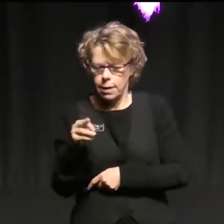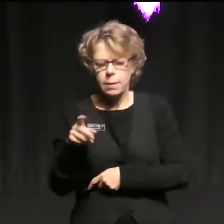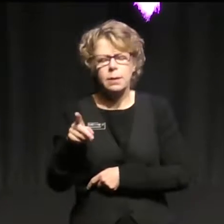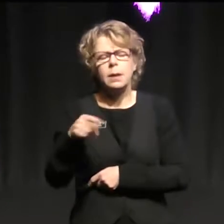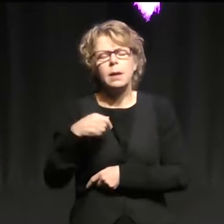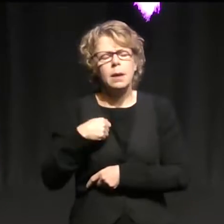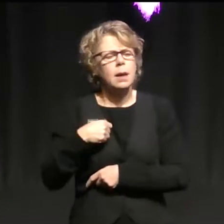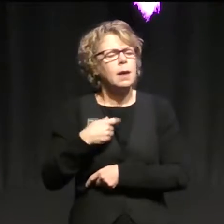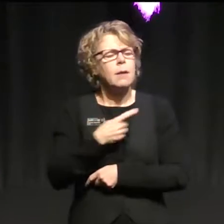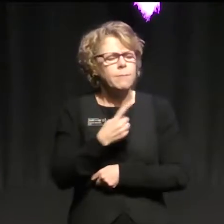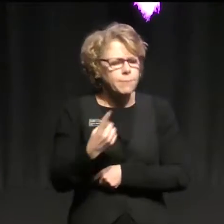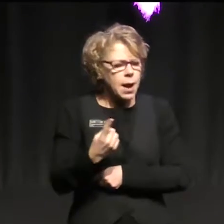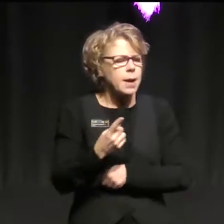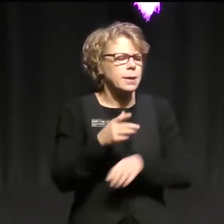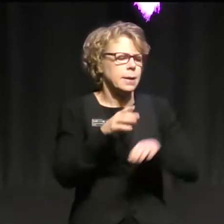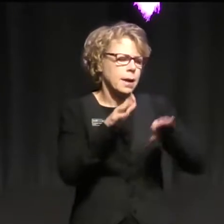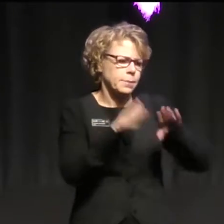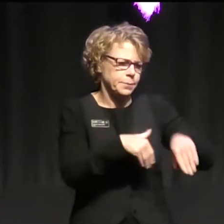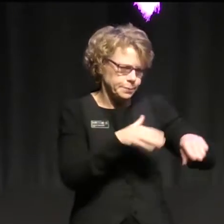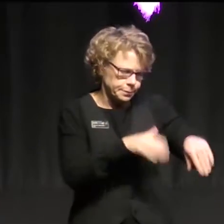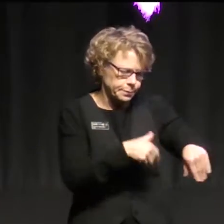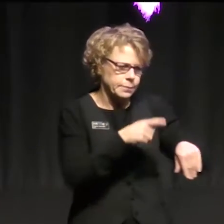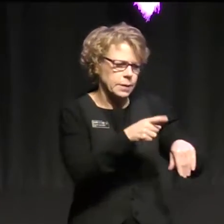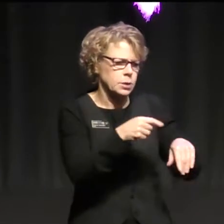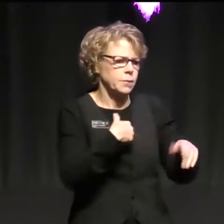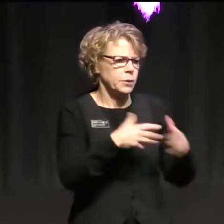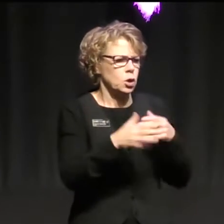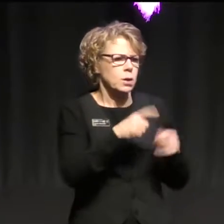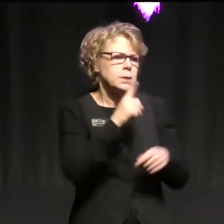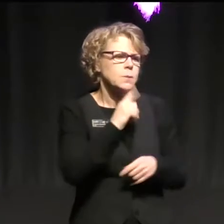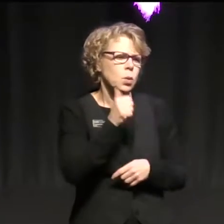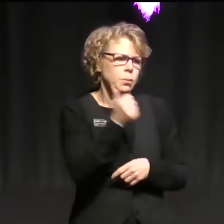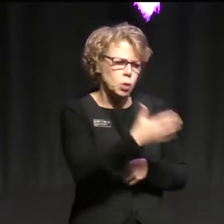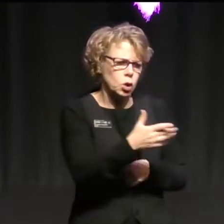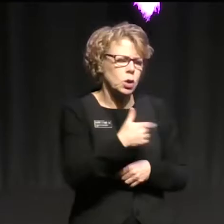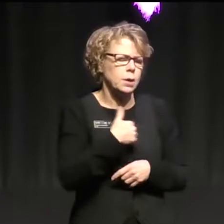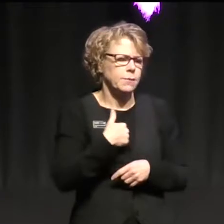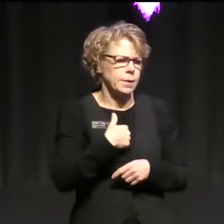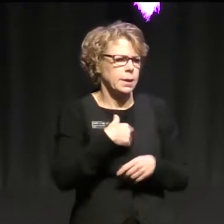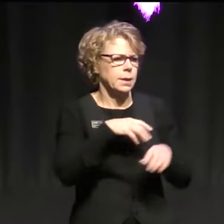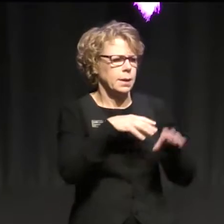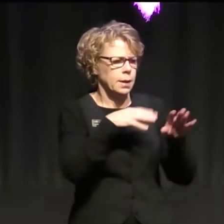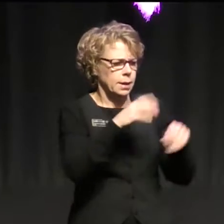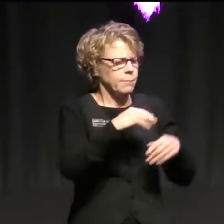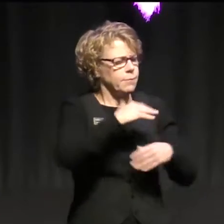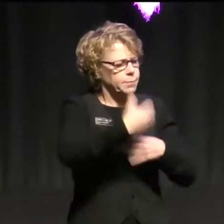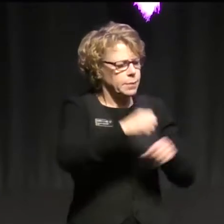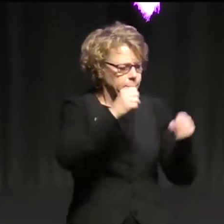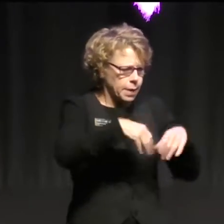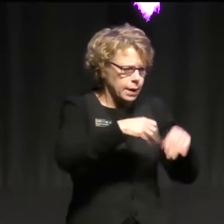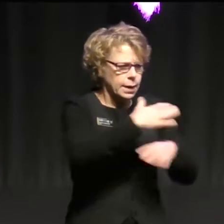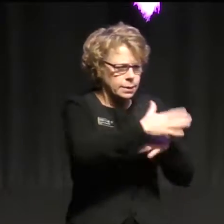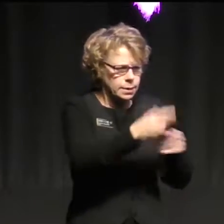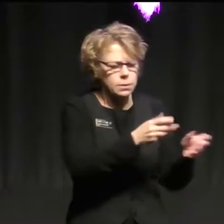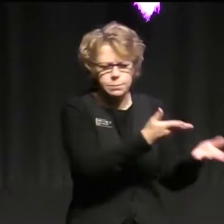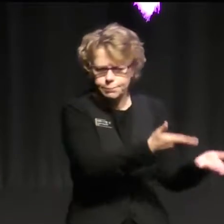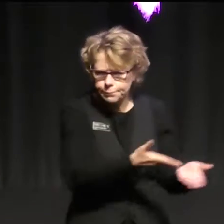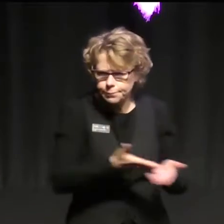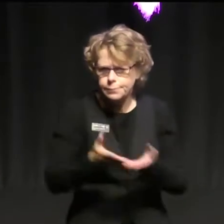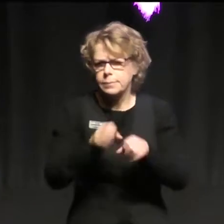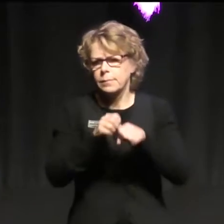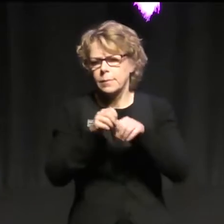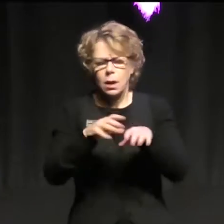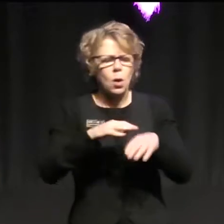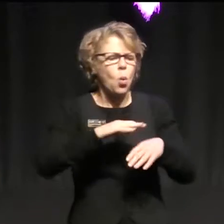the village, we procure from those producers, we grade it, process it, package it, and we redistribute it in